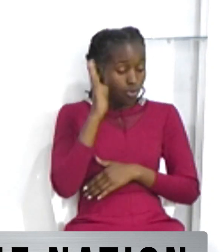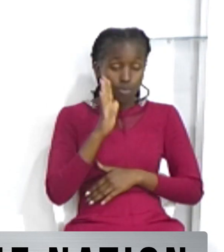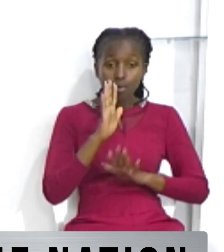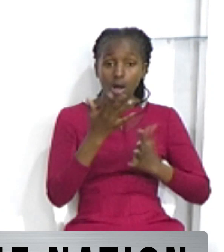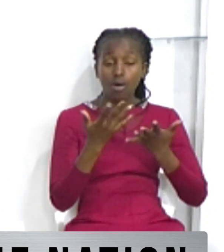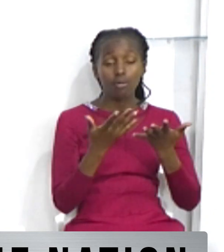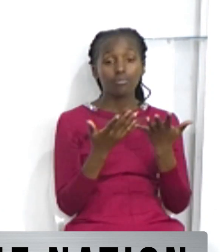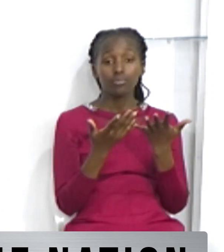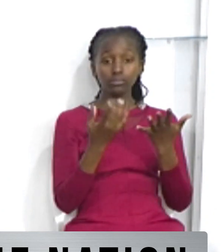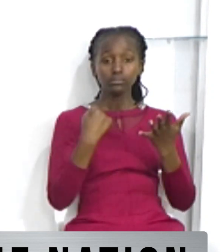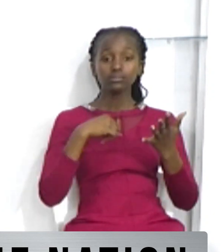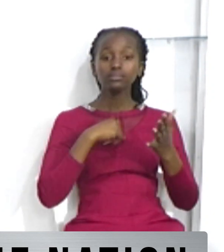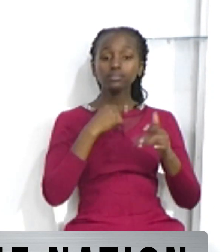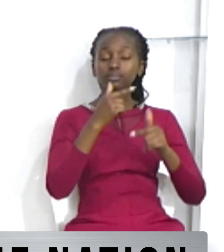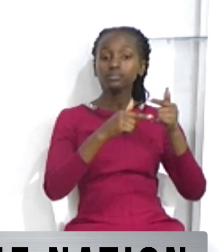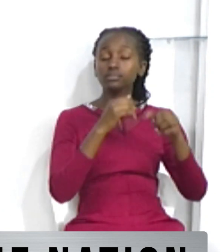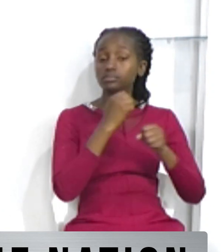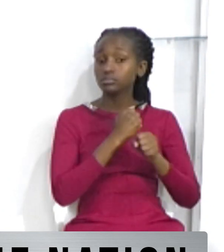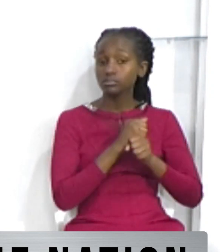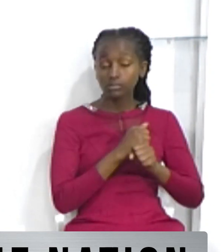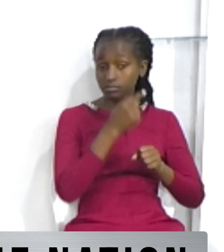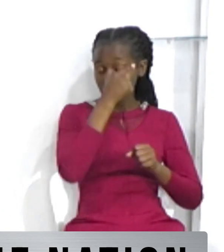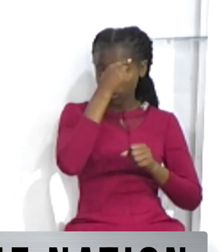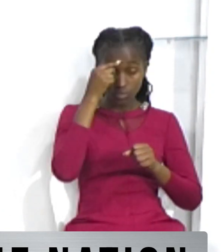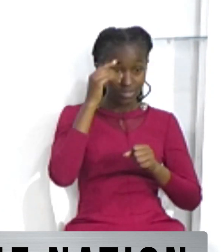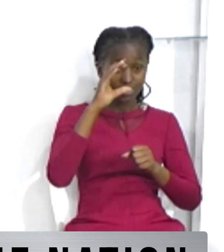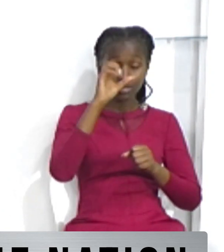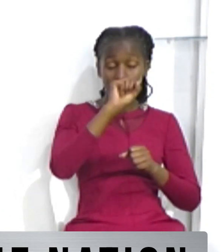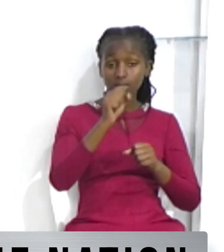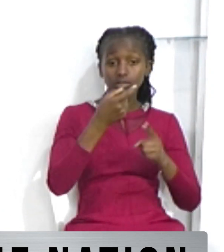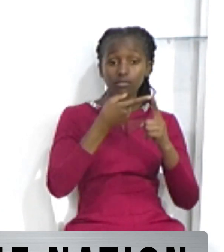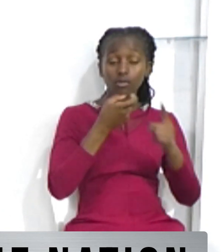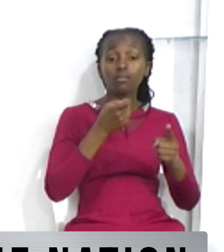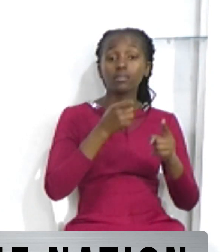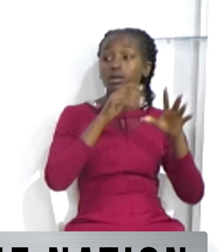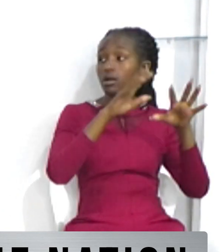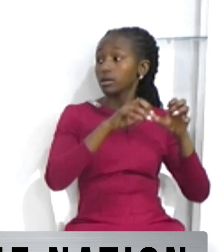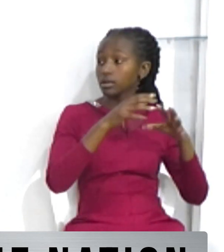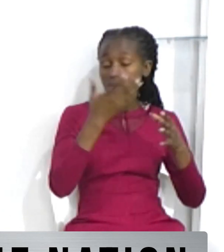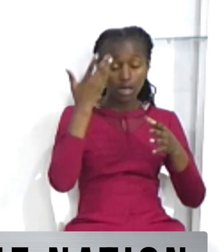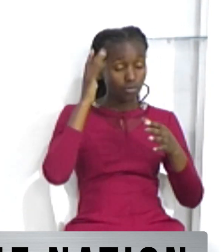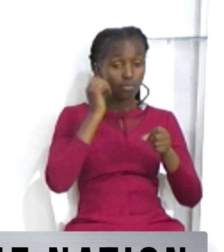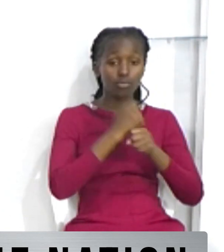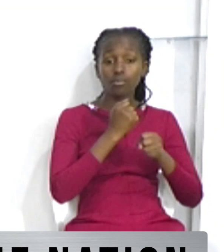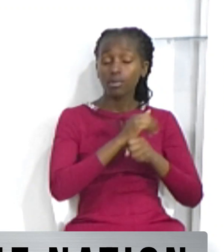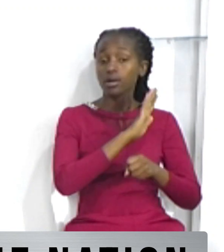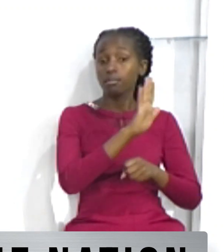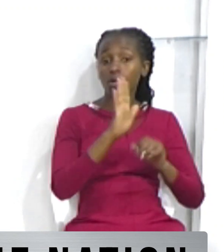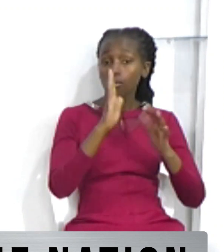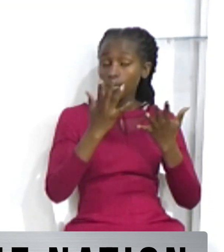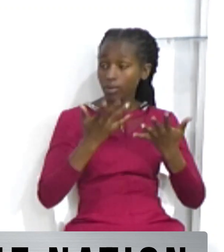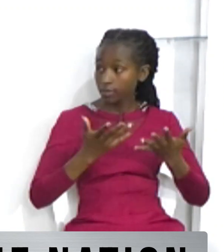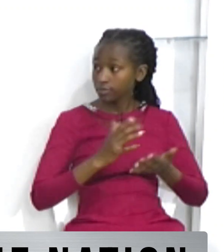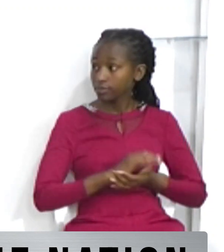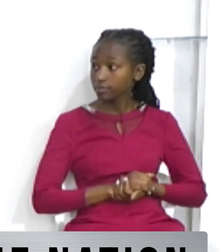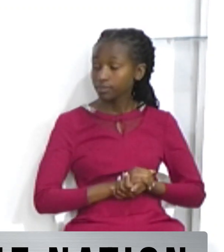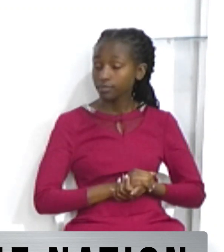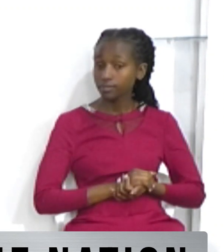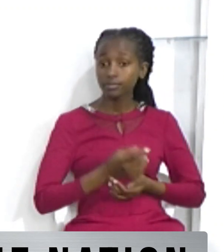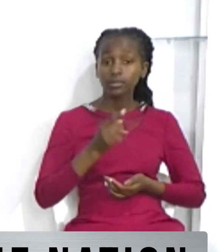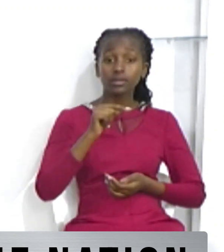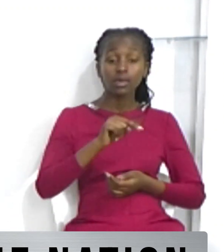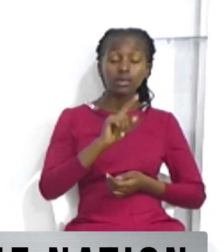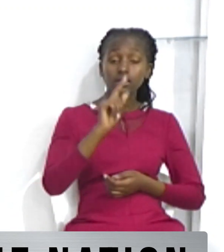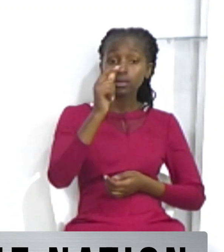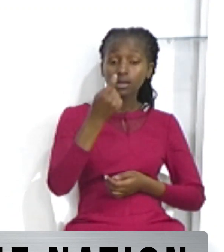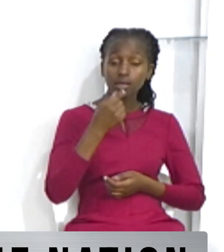of the CS for agriculture, what is, because since Kenya we are endowed with